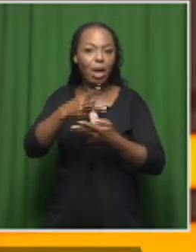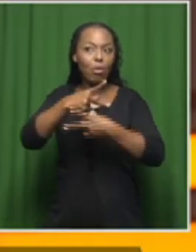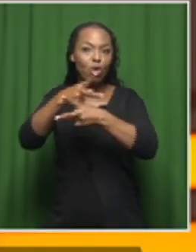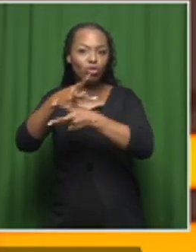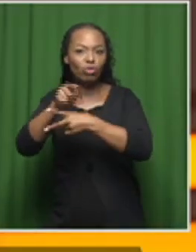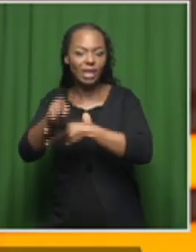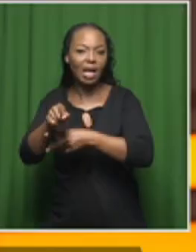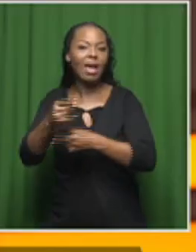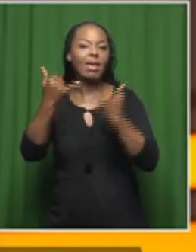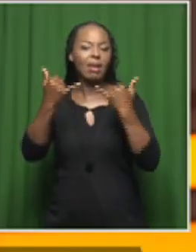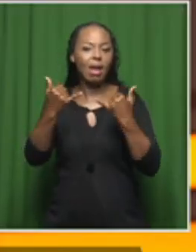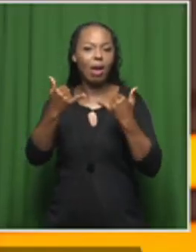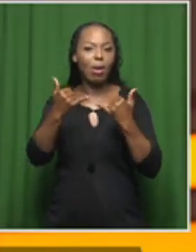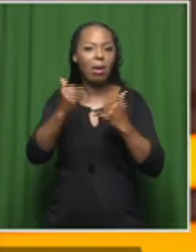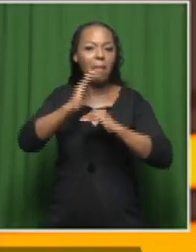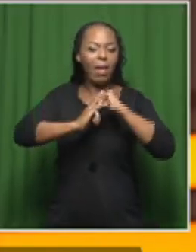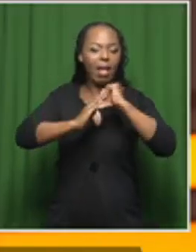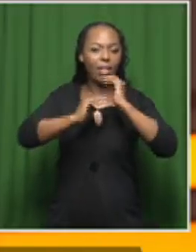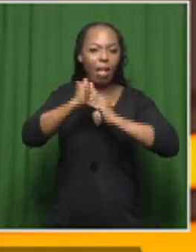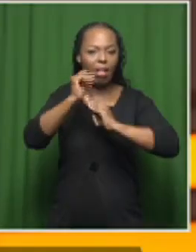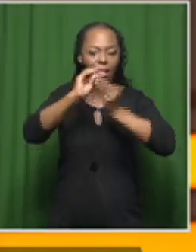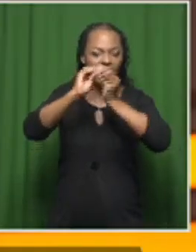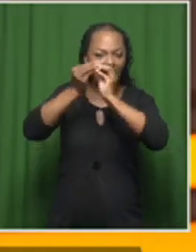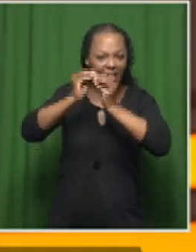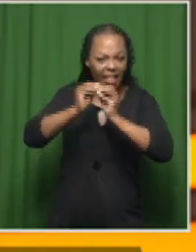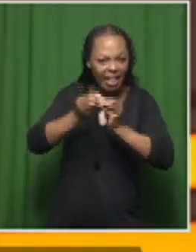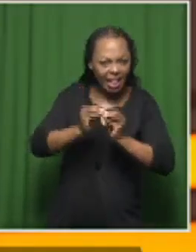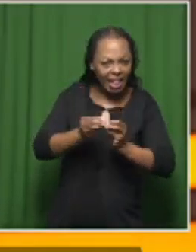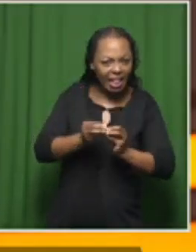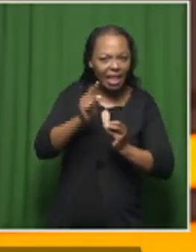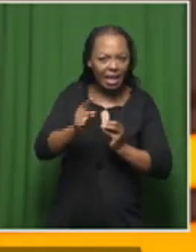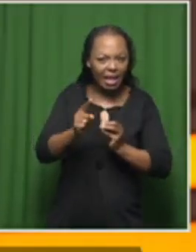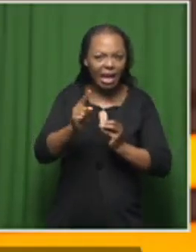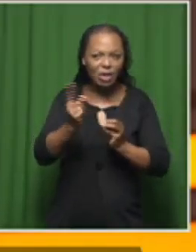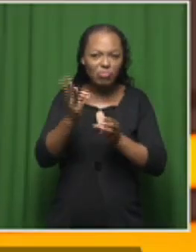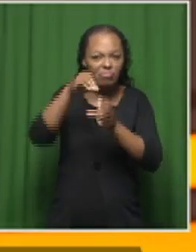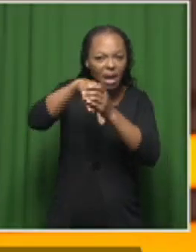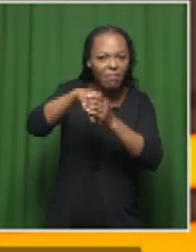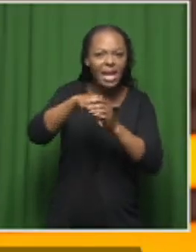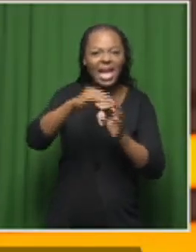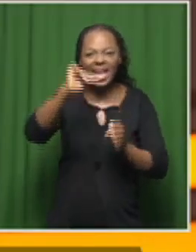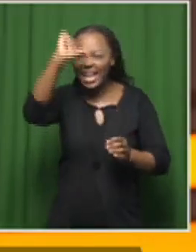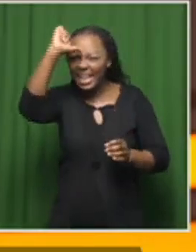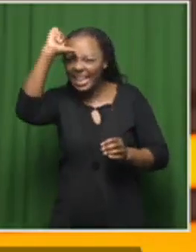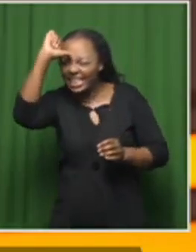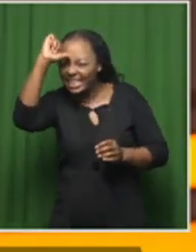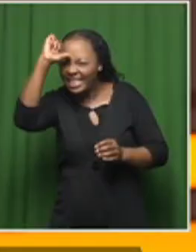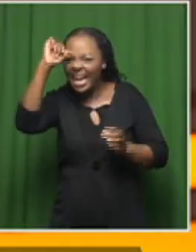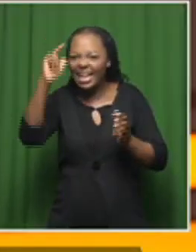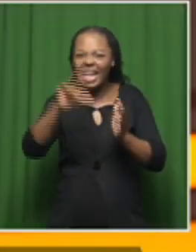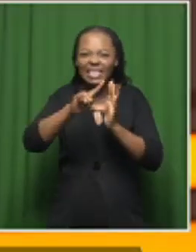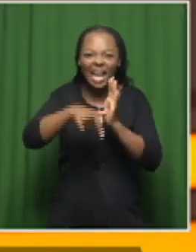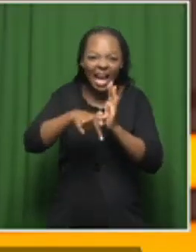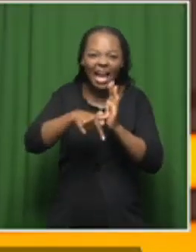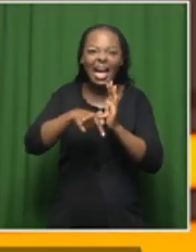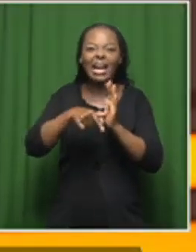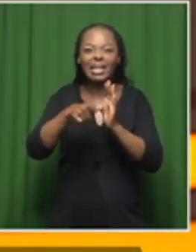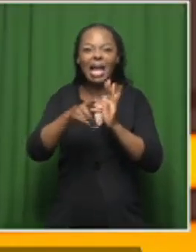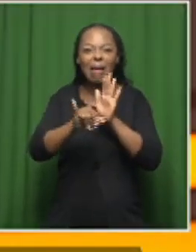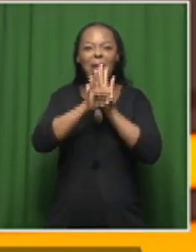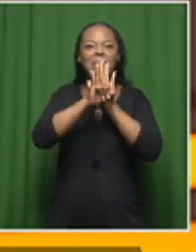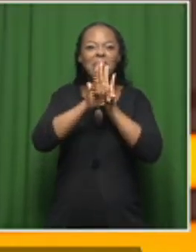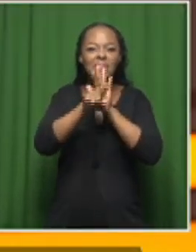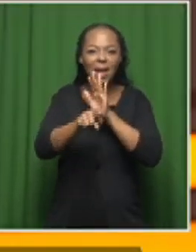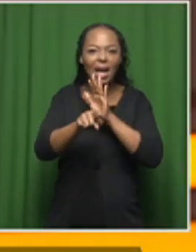that, you know, and used this almost like this Indiana Jones type archaeologist, you know, that comes along and discovers